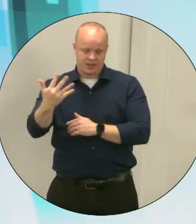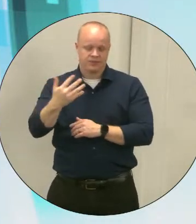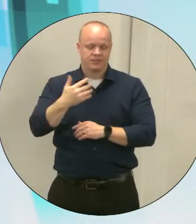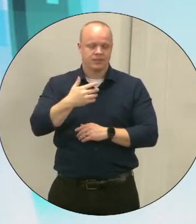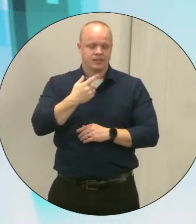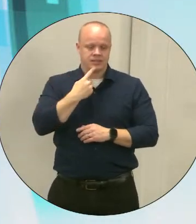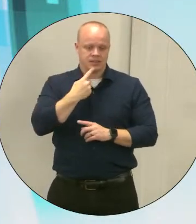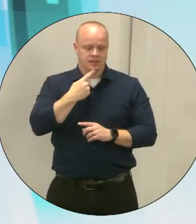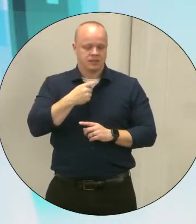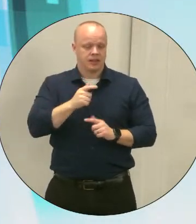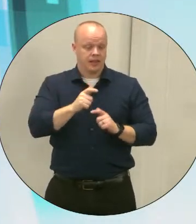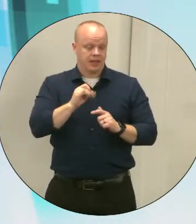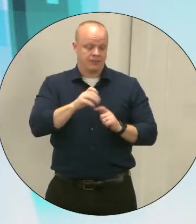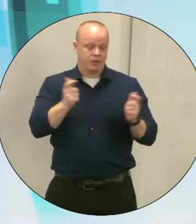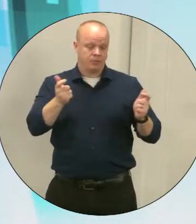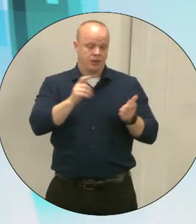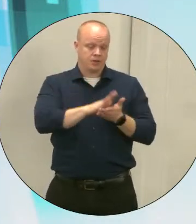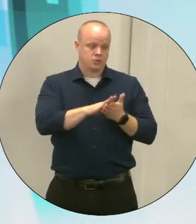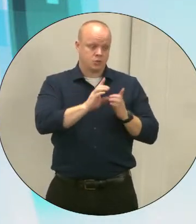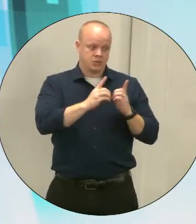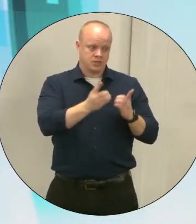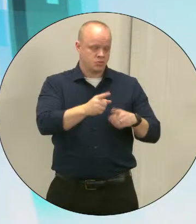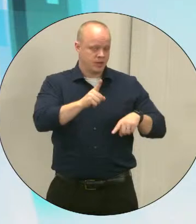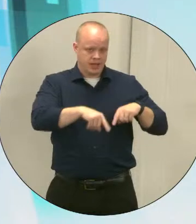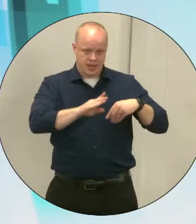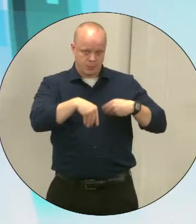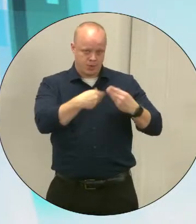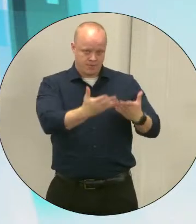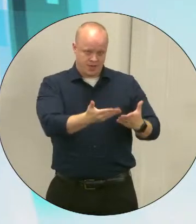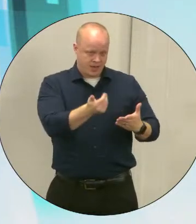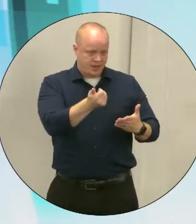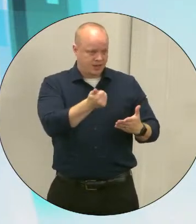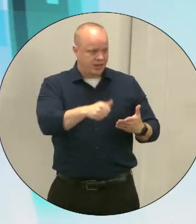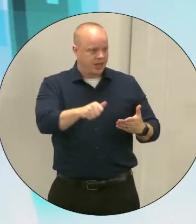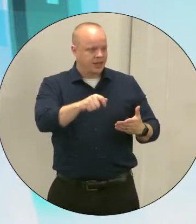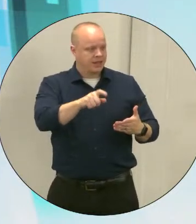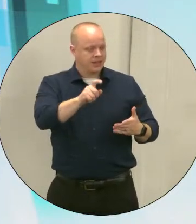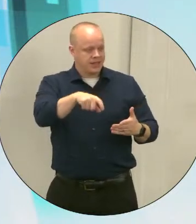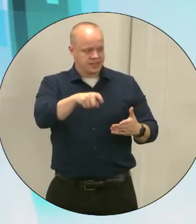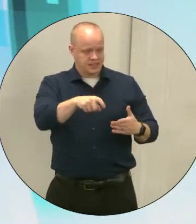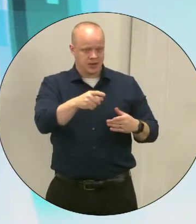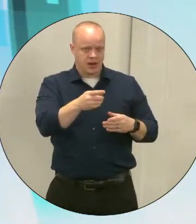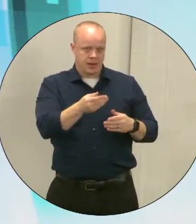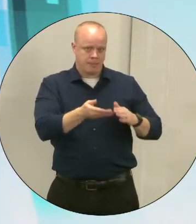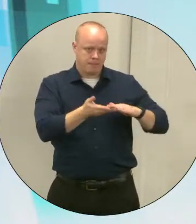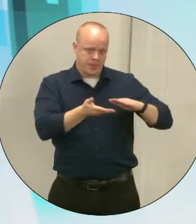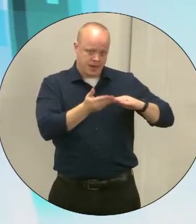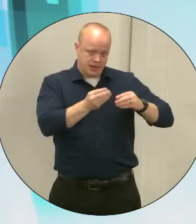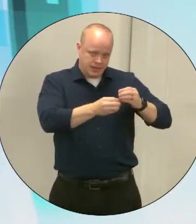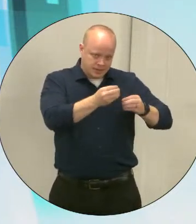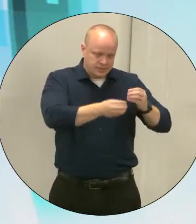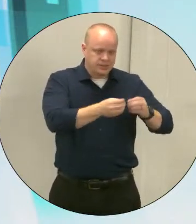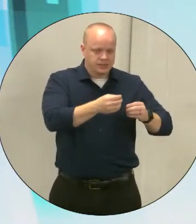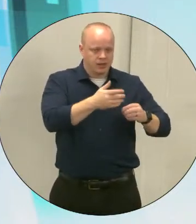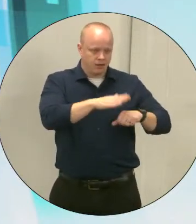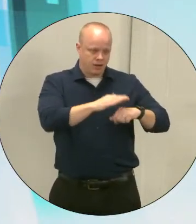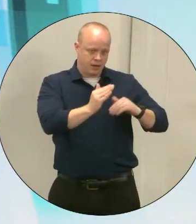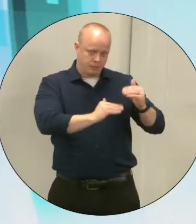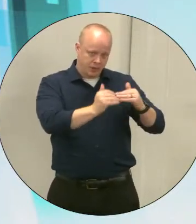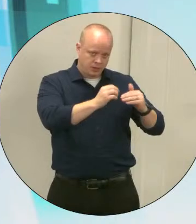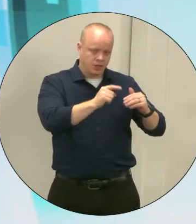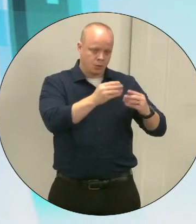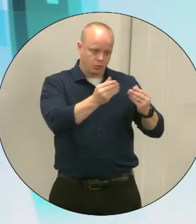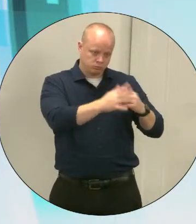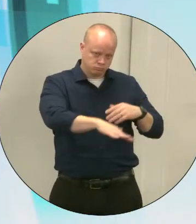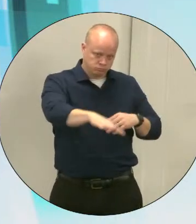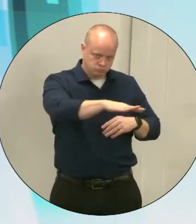5, if a large school district is unable to provide any necessary maintenance or repairs of a building or grounds